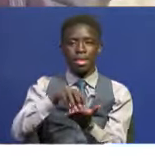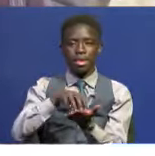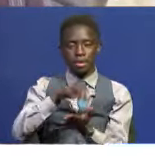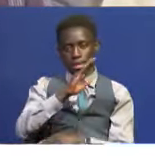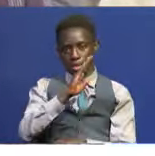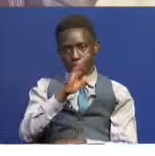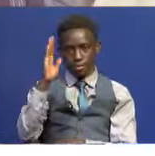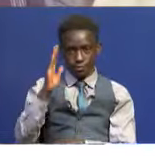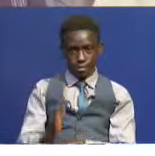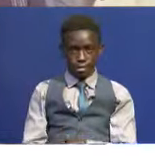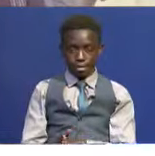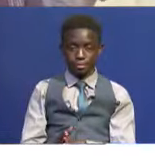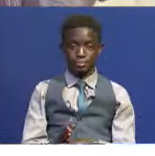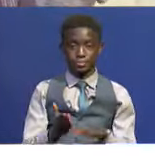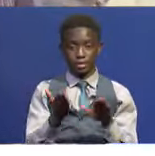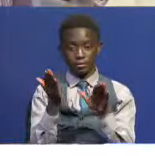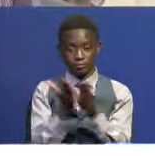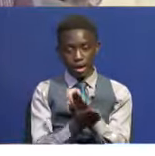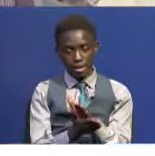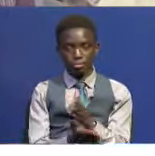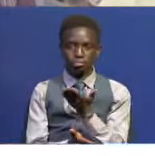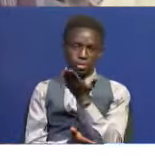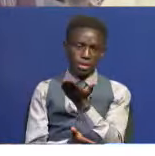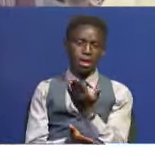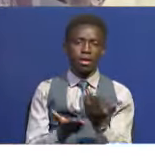bado kwa DPP.